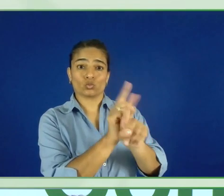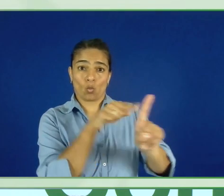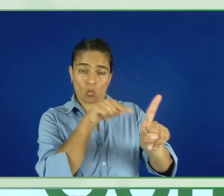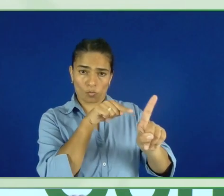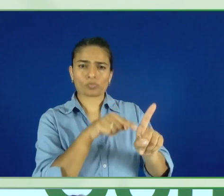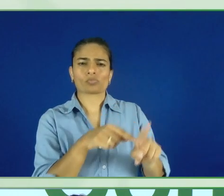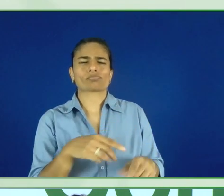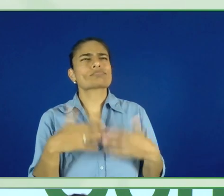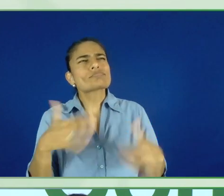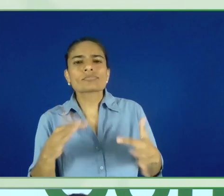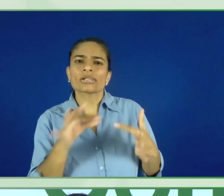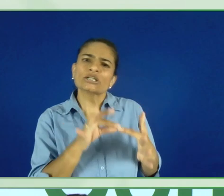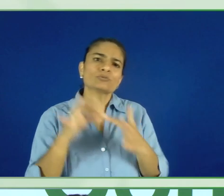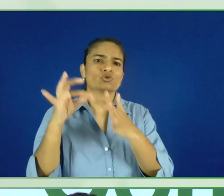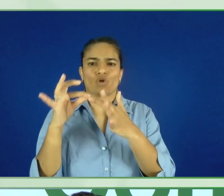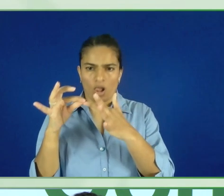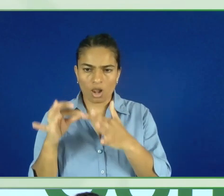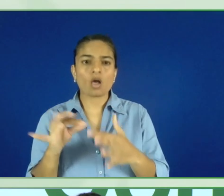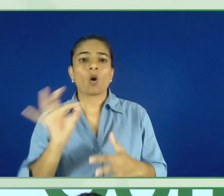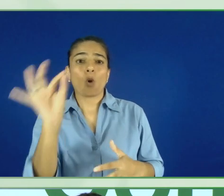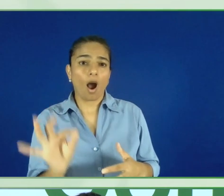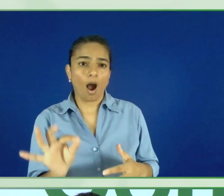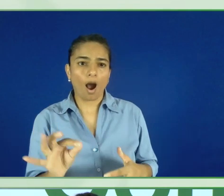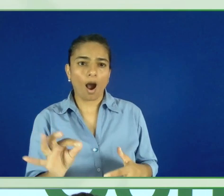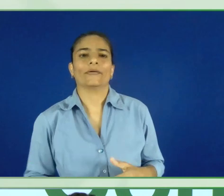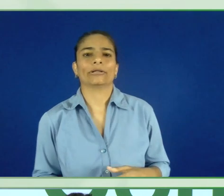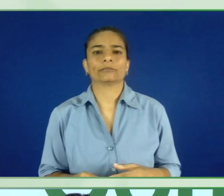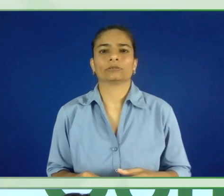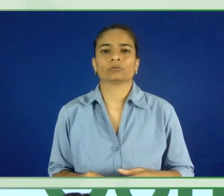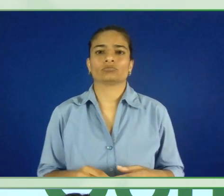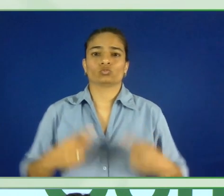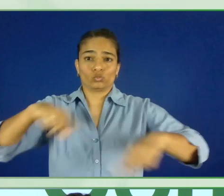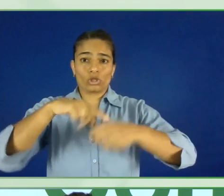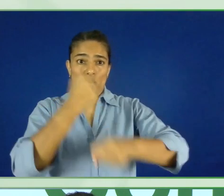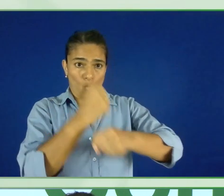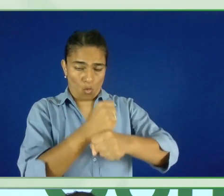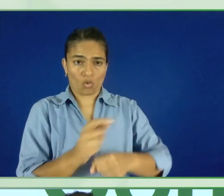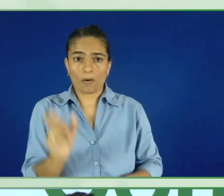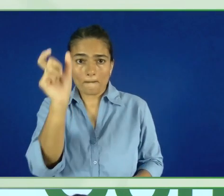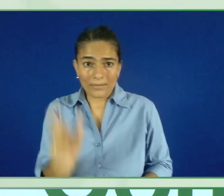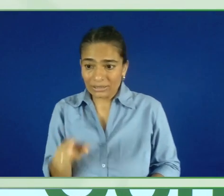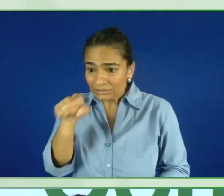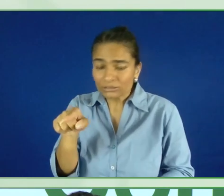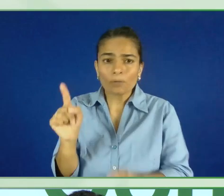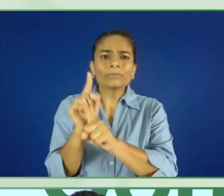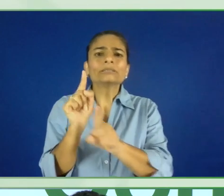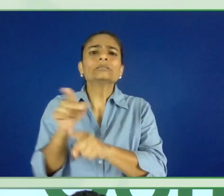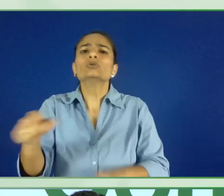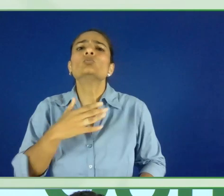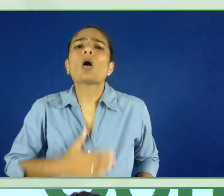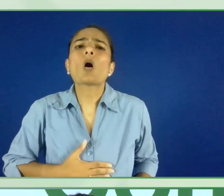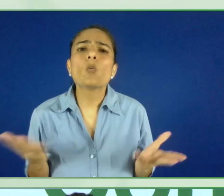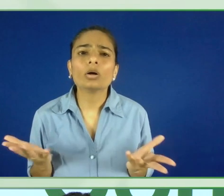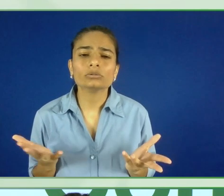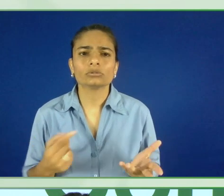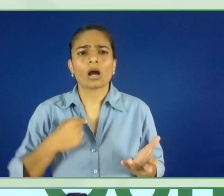really important in our work is to tailor the experience to what the mentee wants to experience. So what is their career journey that they want to follow?